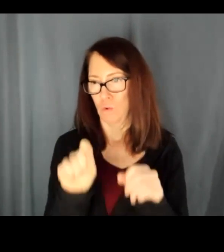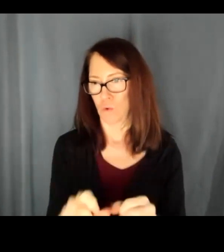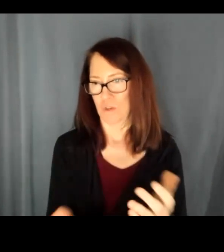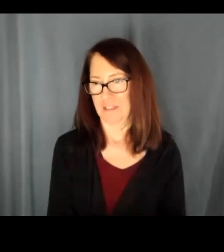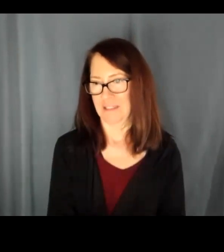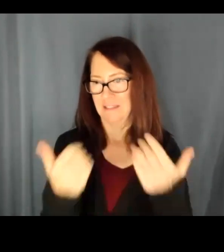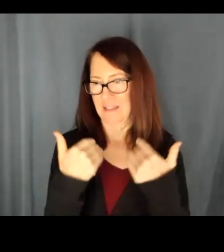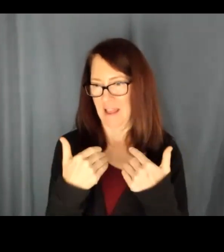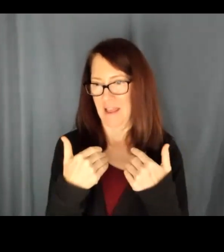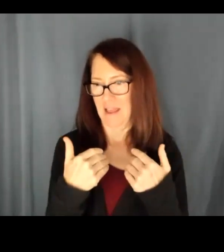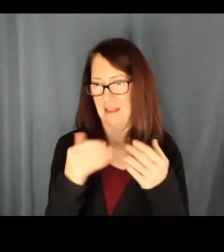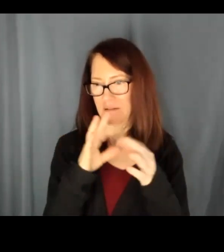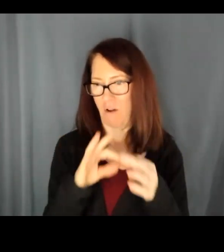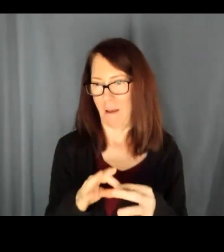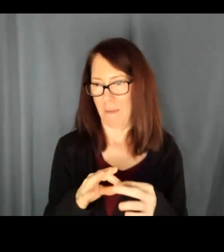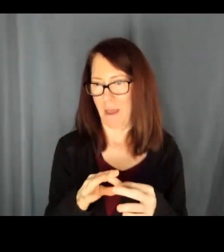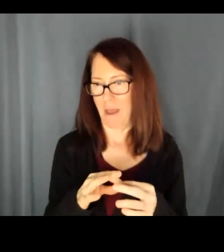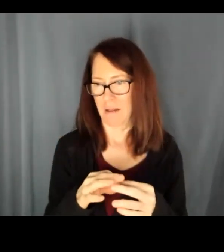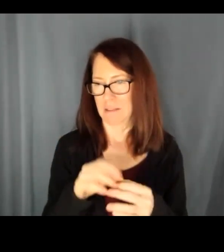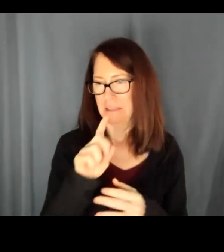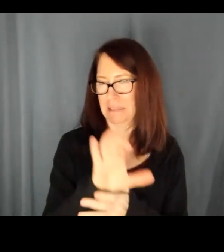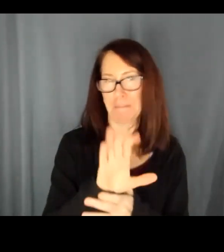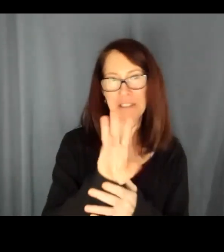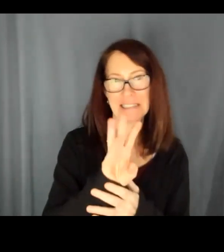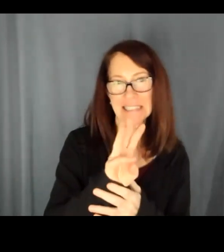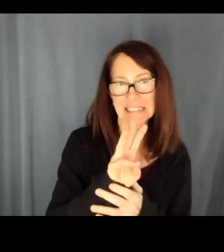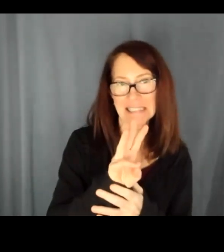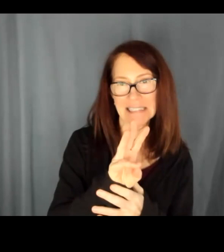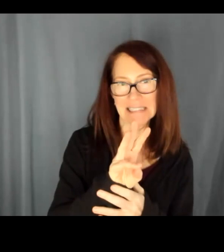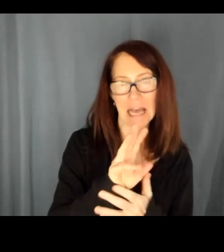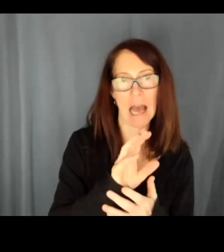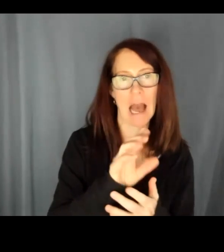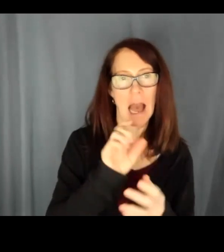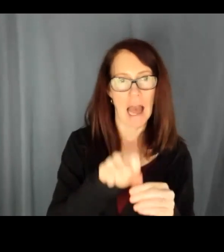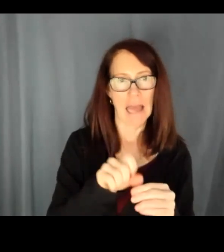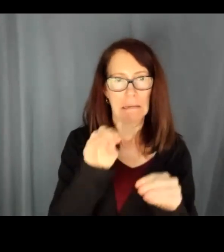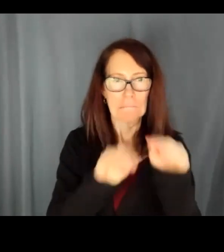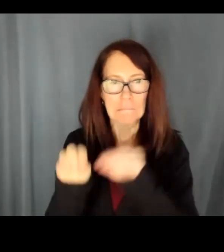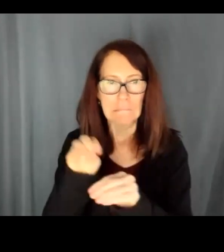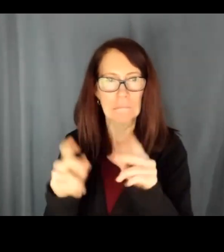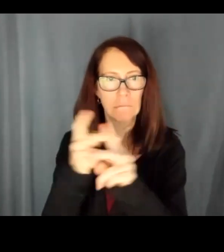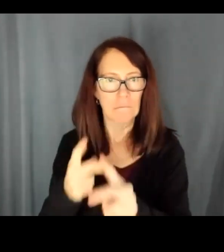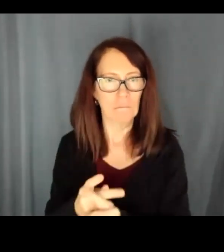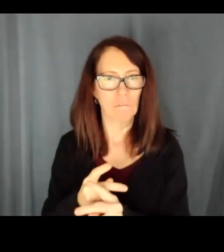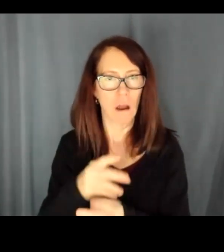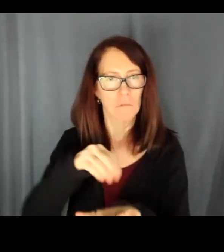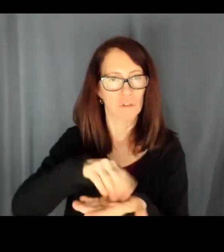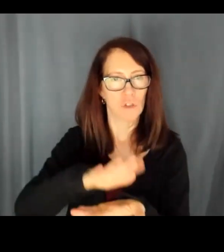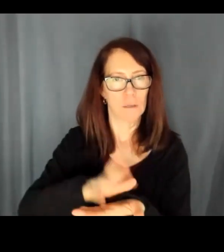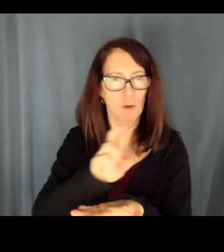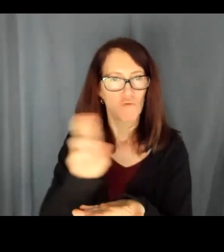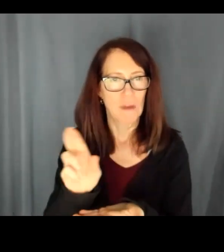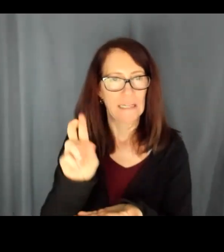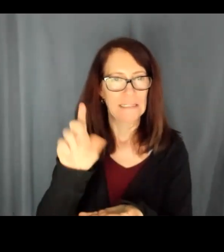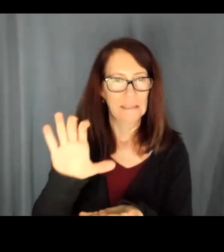your input by the 6th, I could turn it around by the 8th. Is that not enough time?